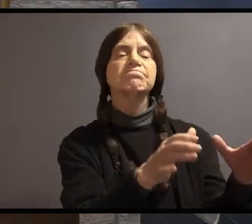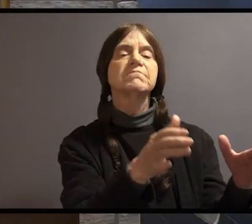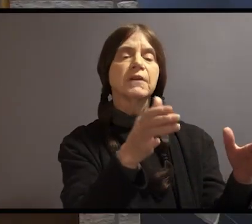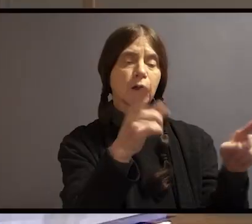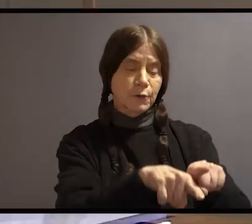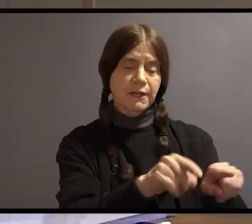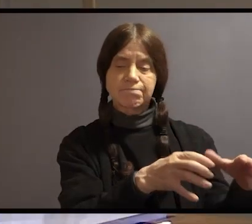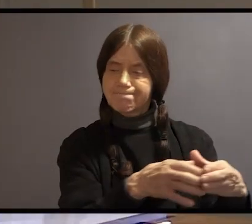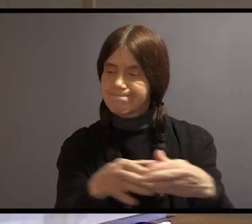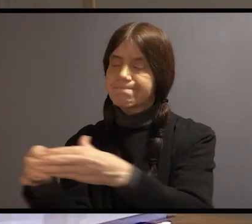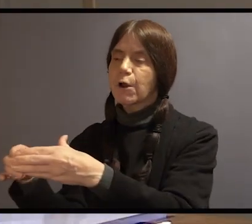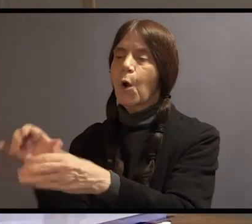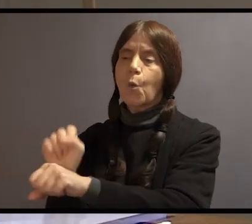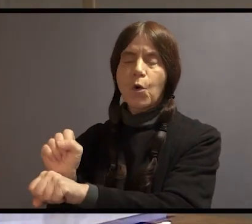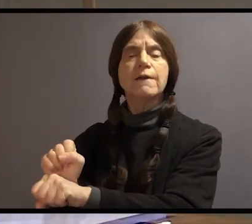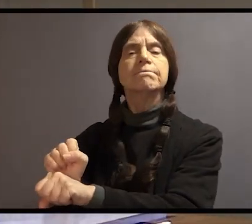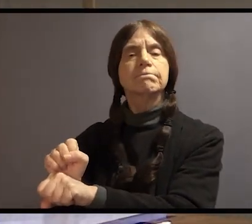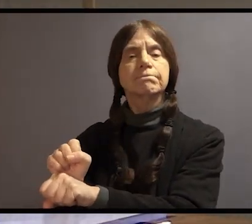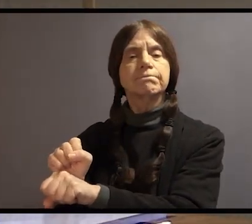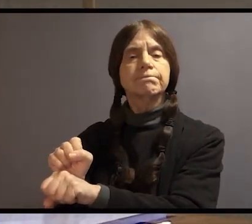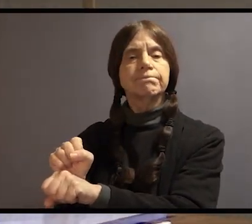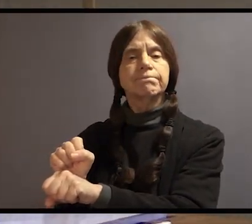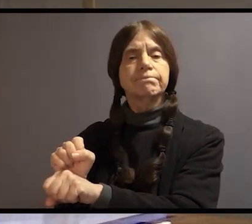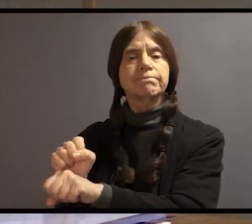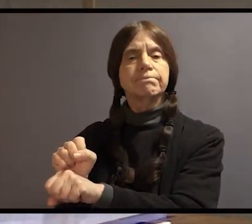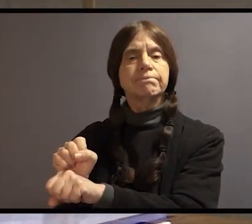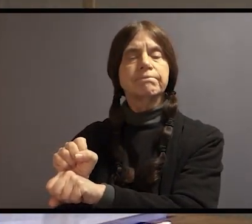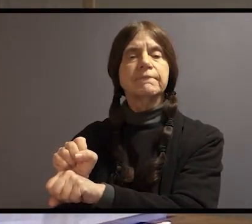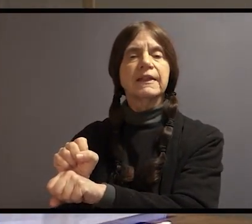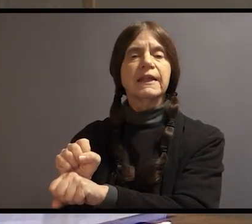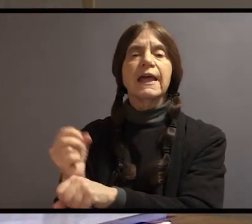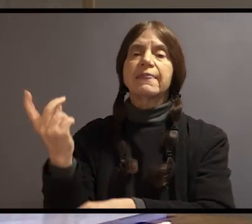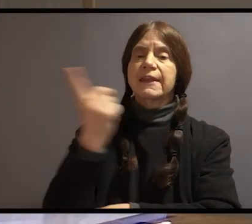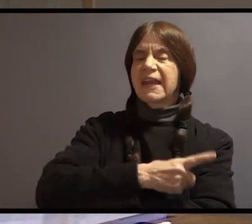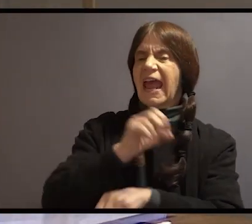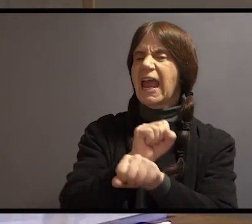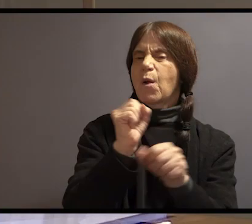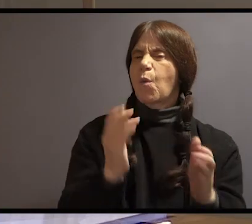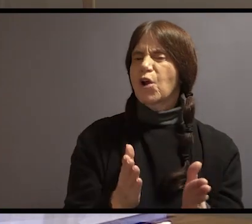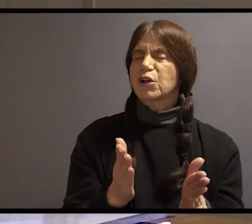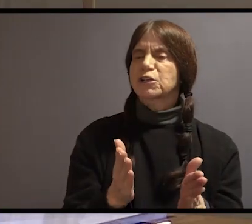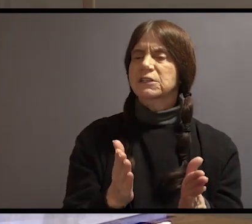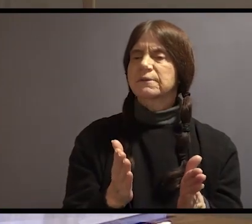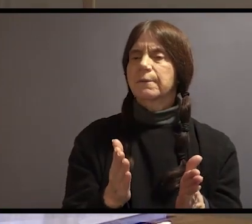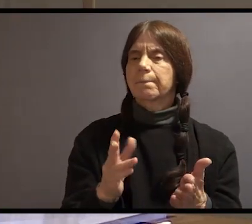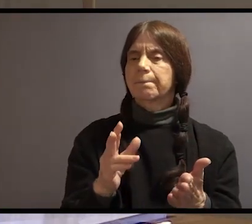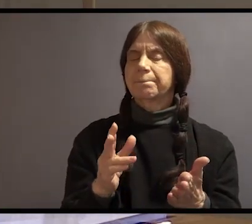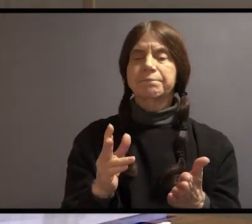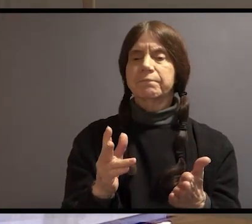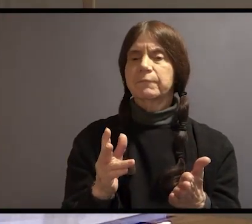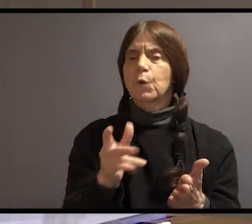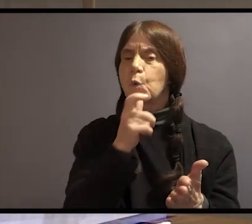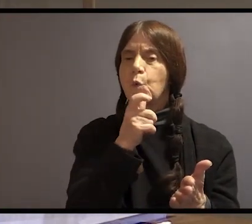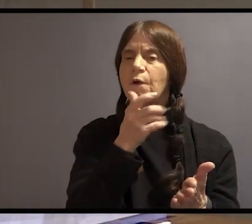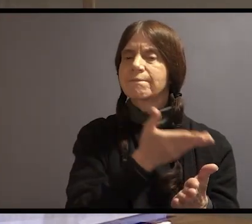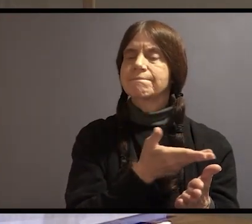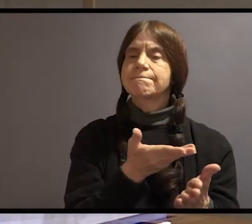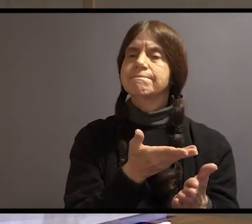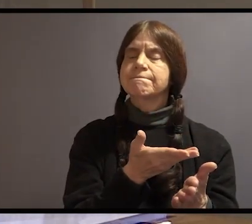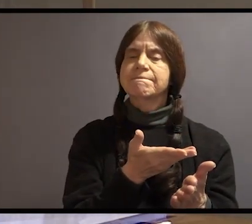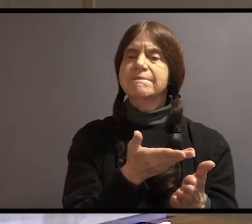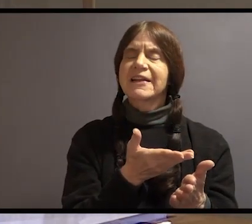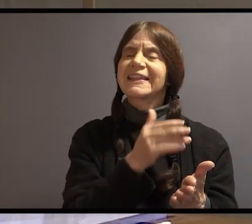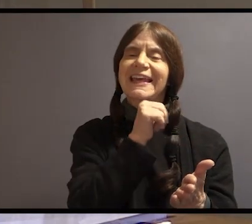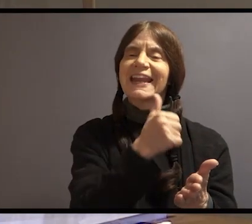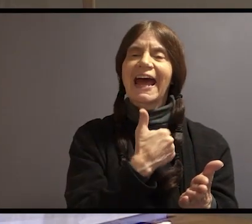us. You see, these day laborers in our parable of Jesus, they didn't have